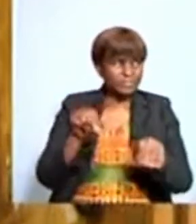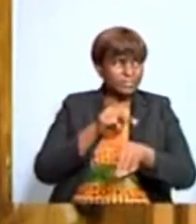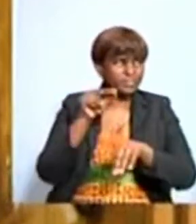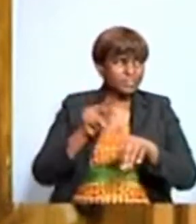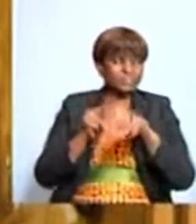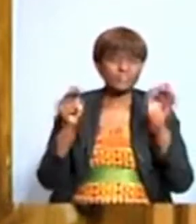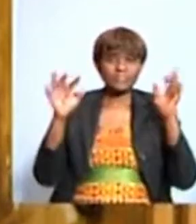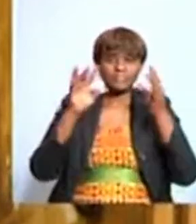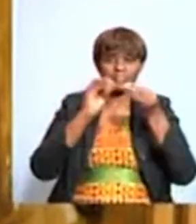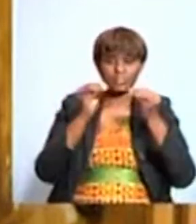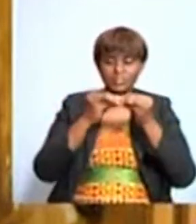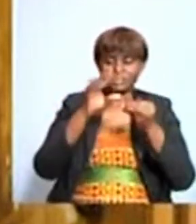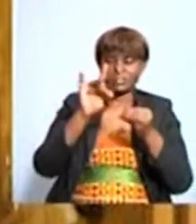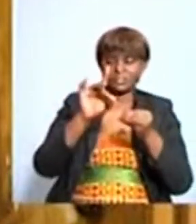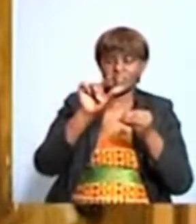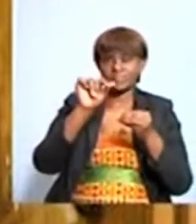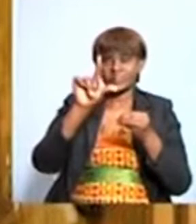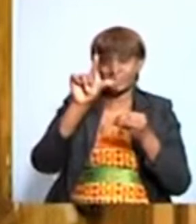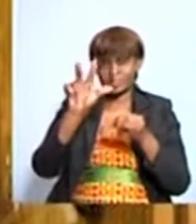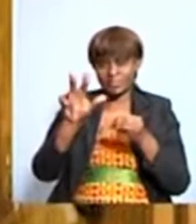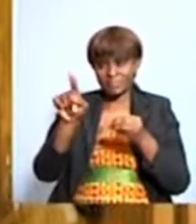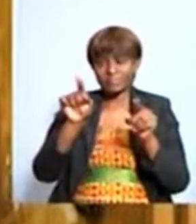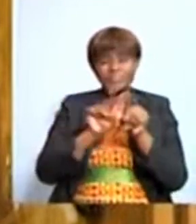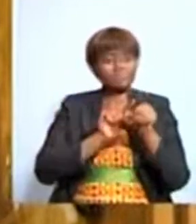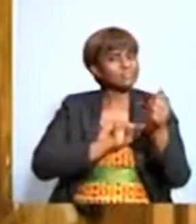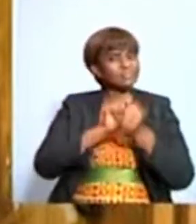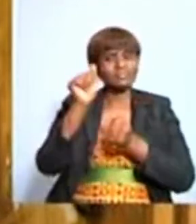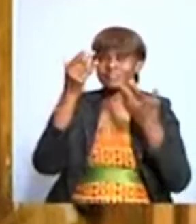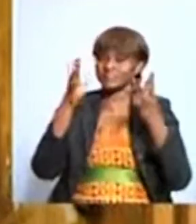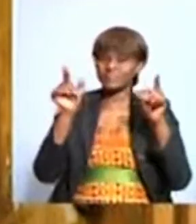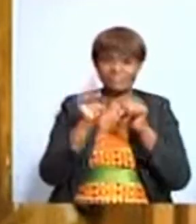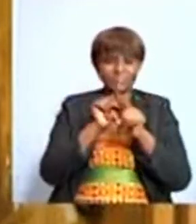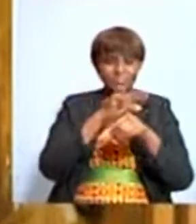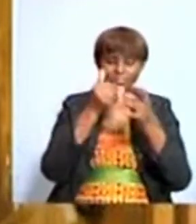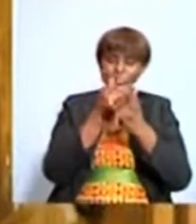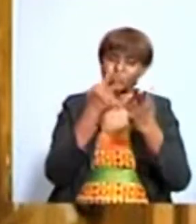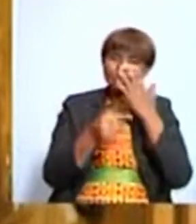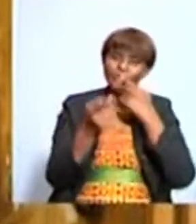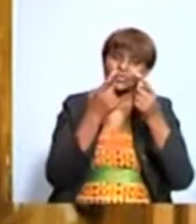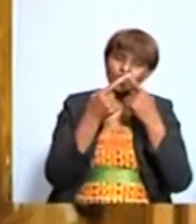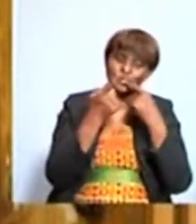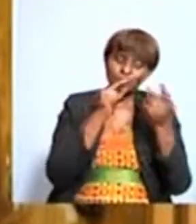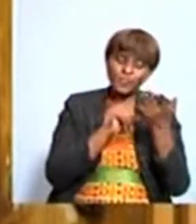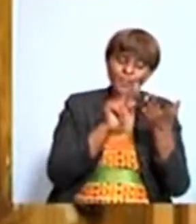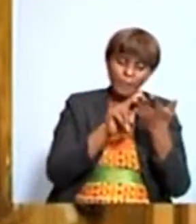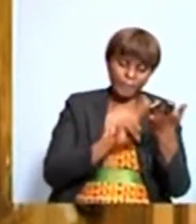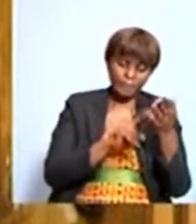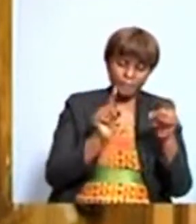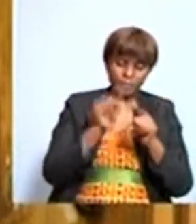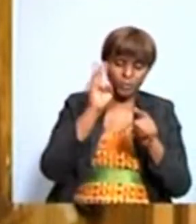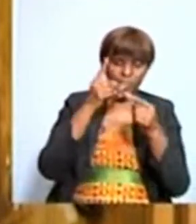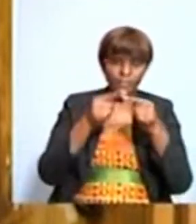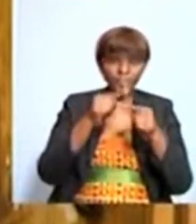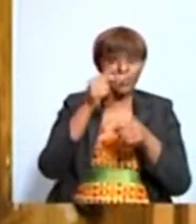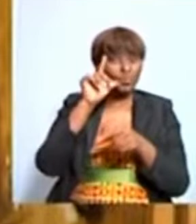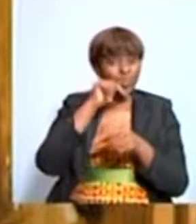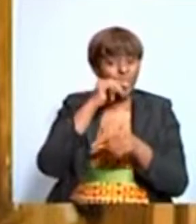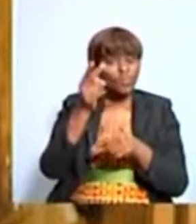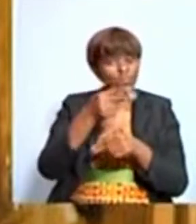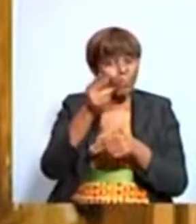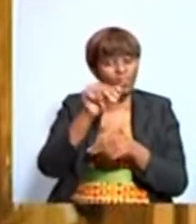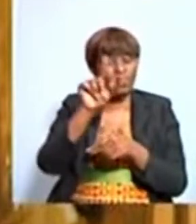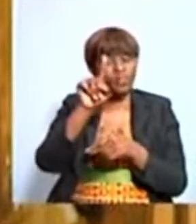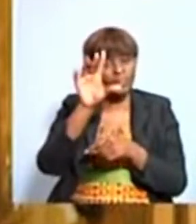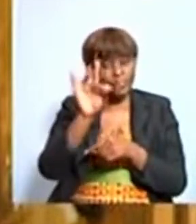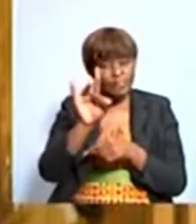Assembly Bill number 8 of 2023. It has passed this stage and consideration of this report will be undertaken tomorrow, Thursday,